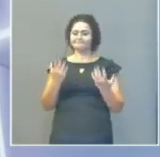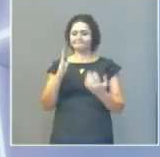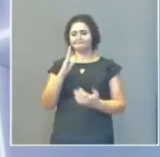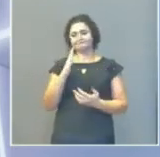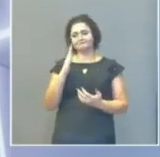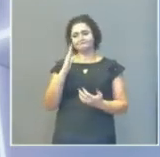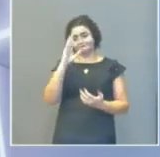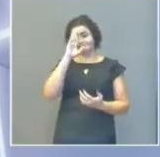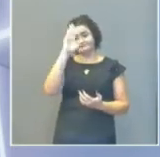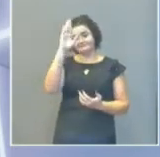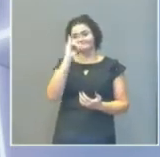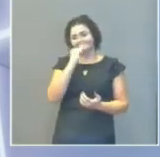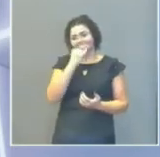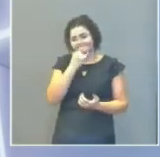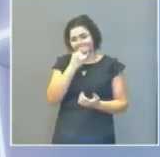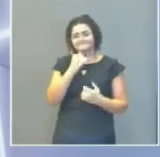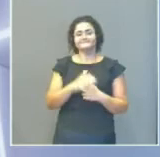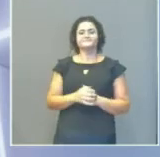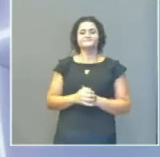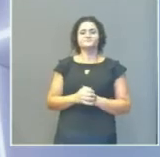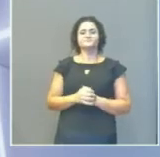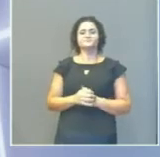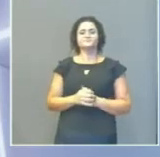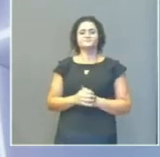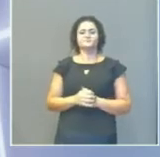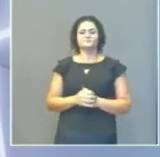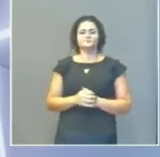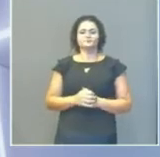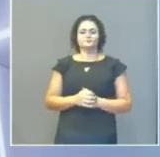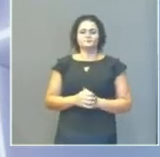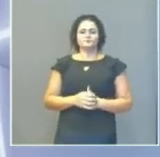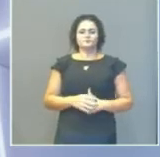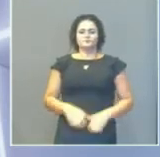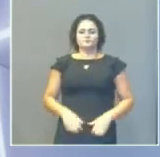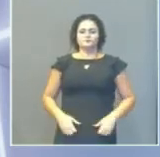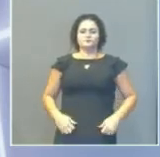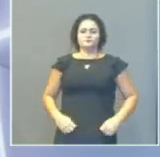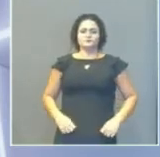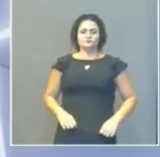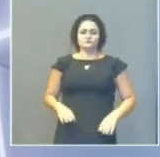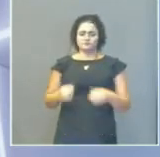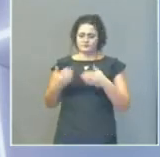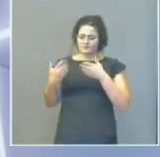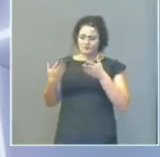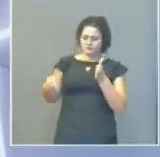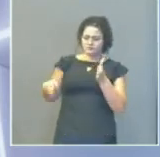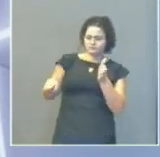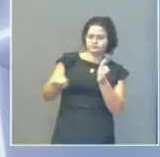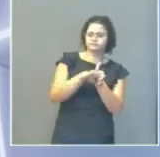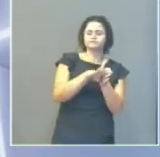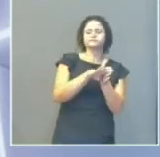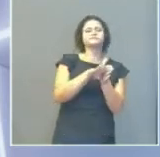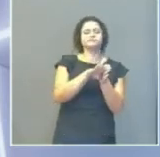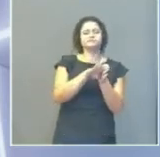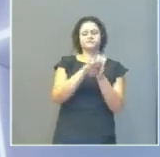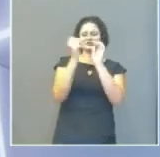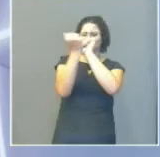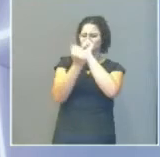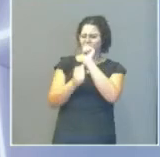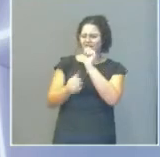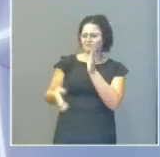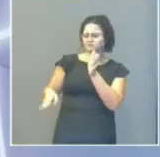of having the largest slave port in the Valongo slave